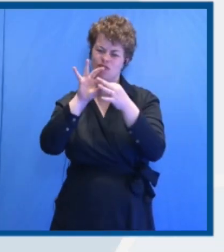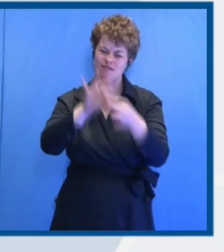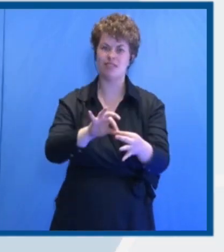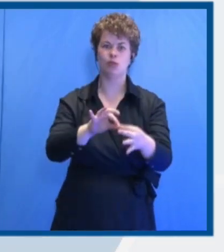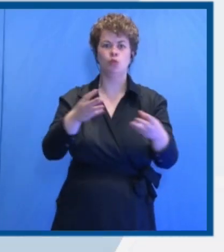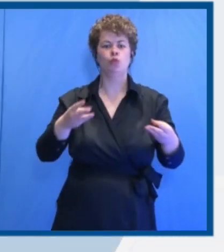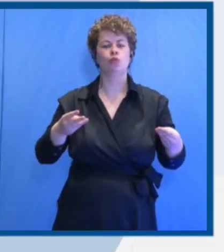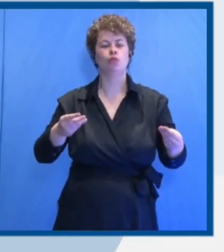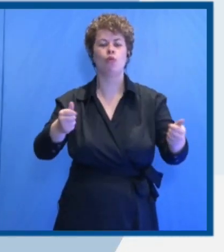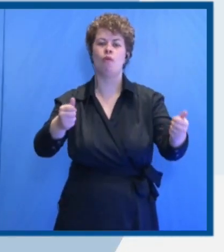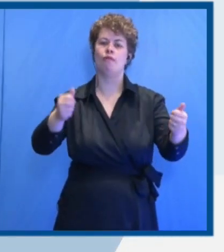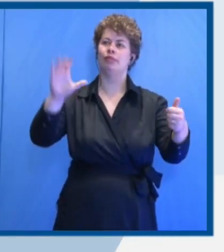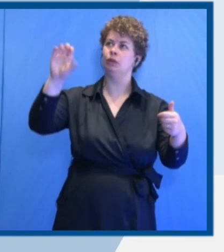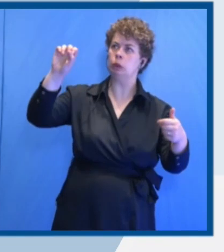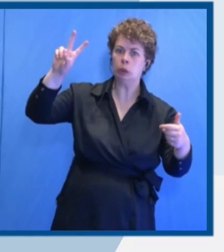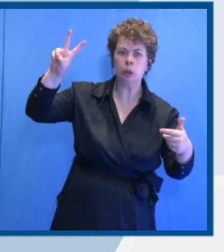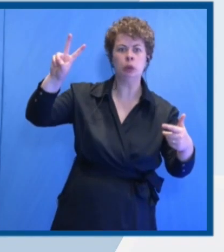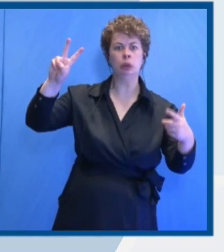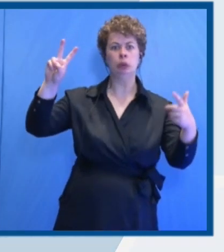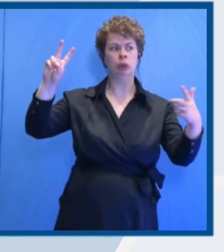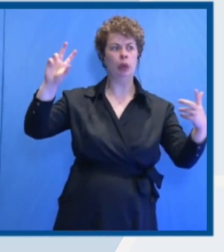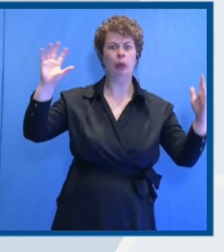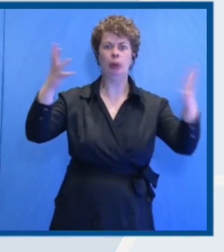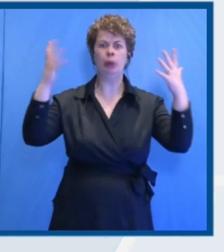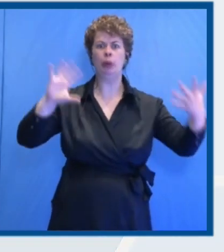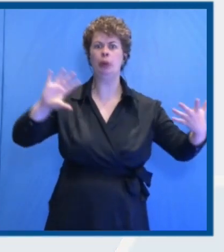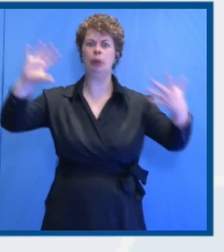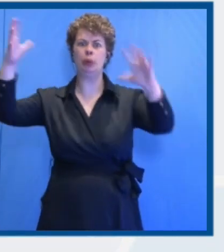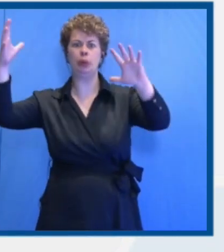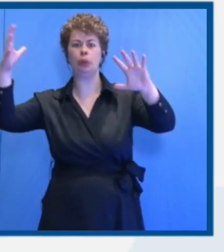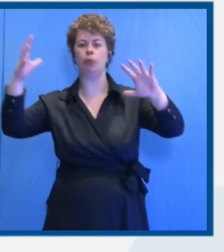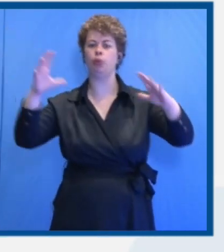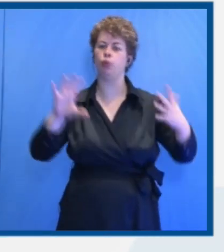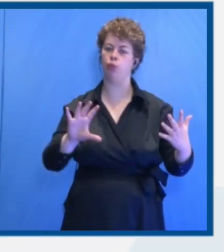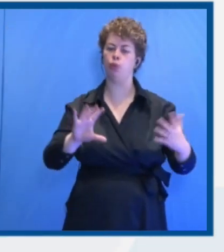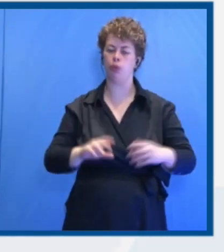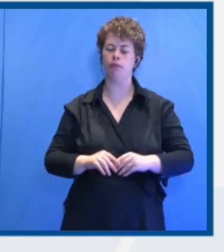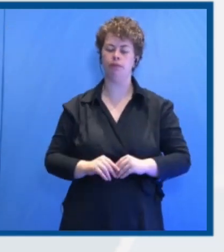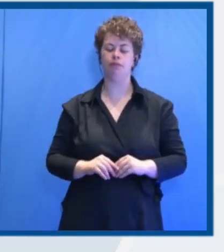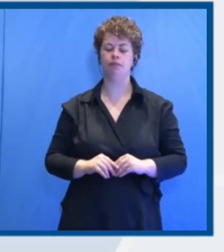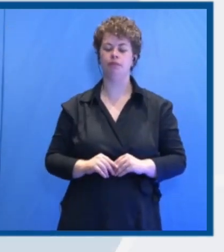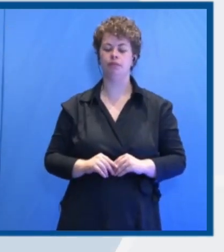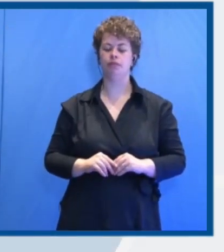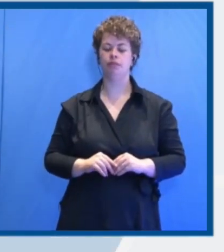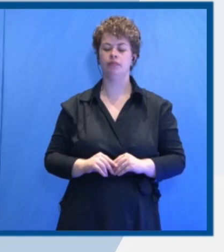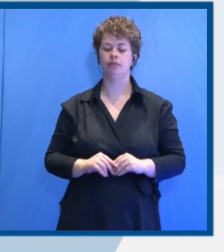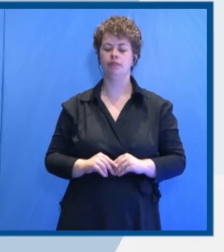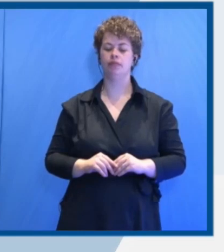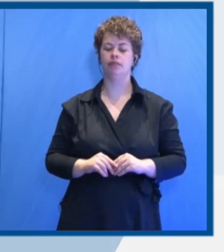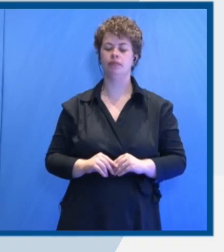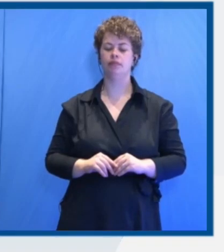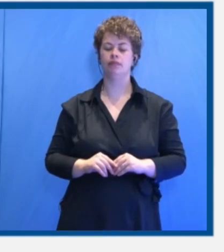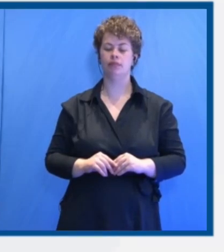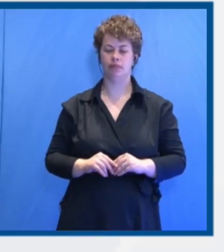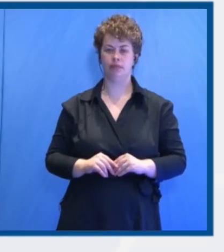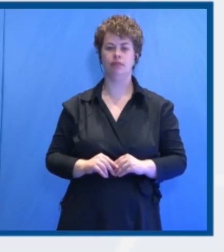Developing landscape-based land utilization system and its integration into spatial planning lead to improve landscape